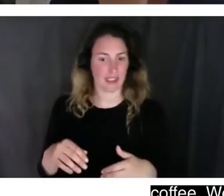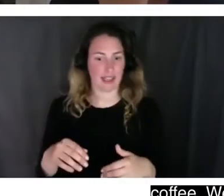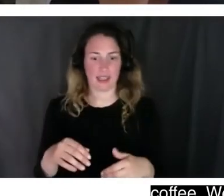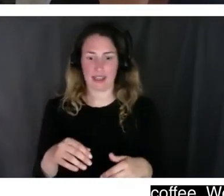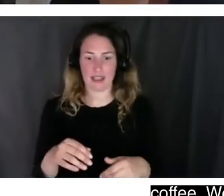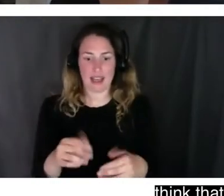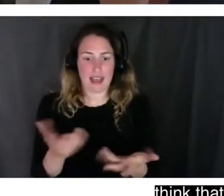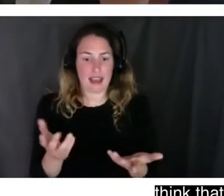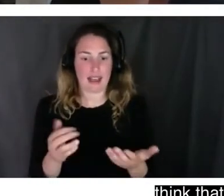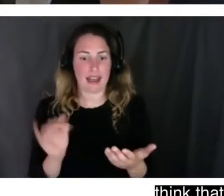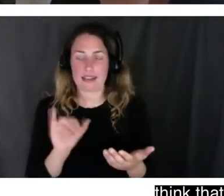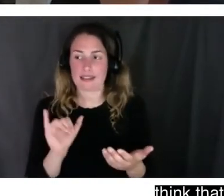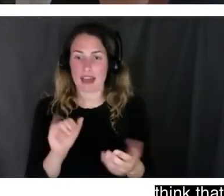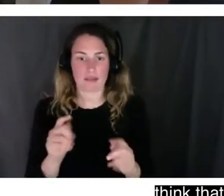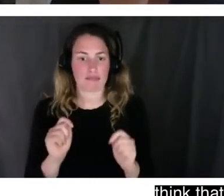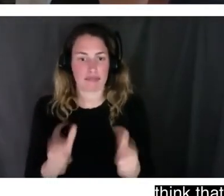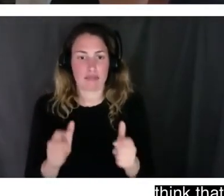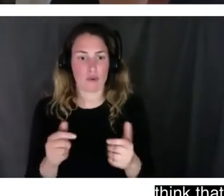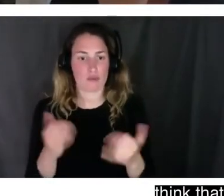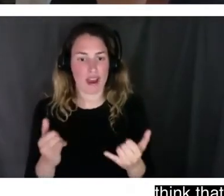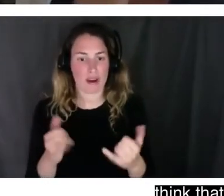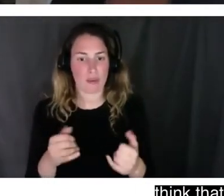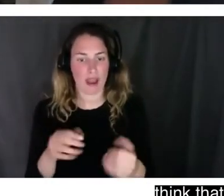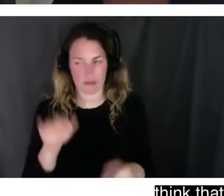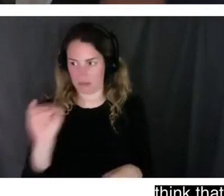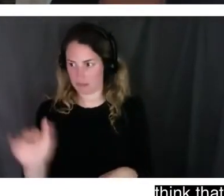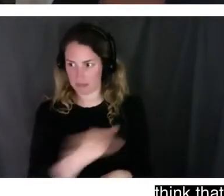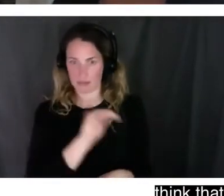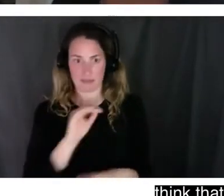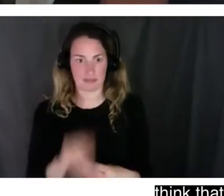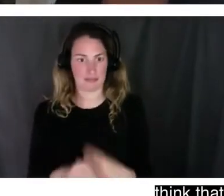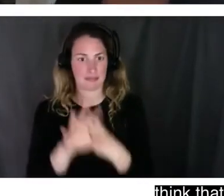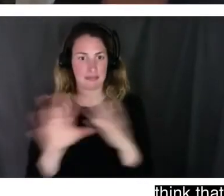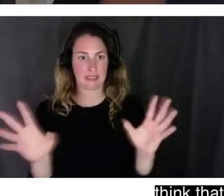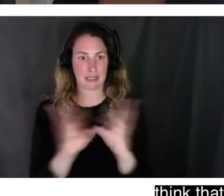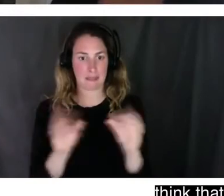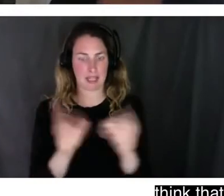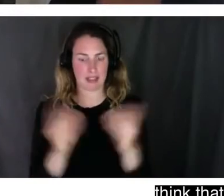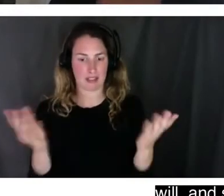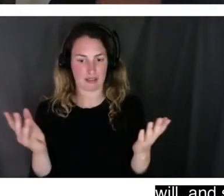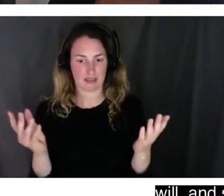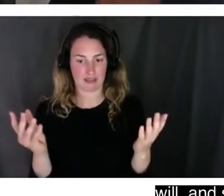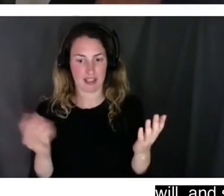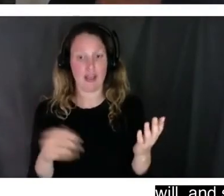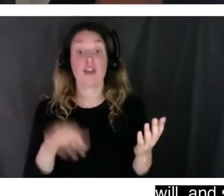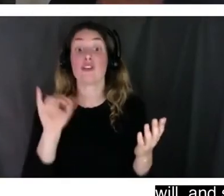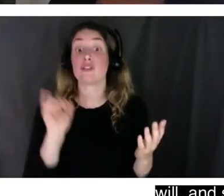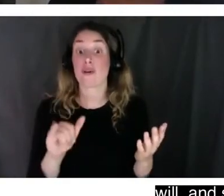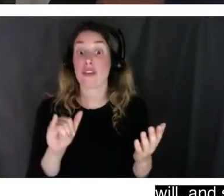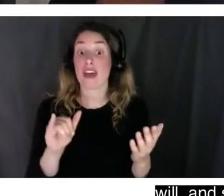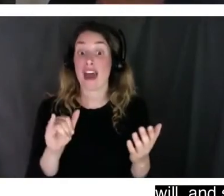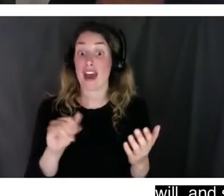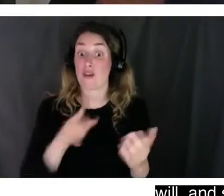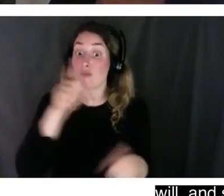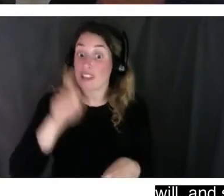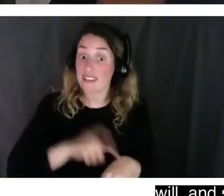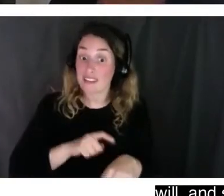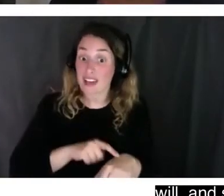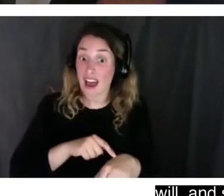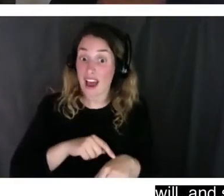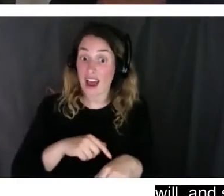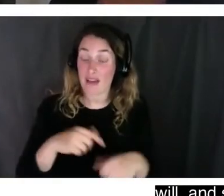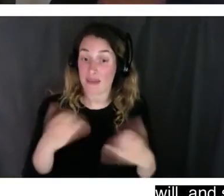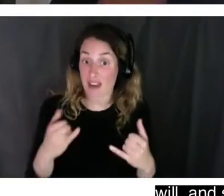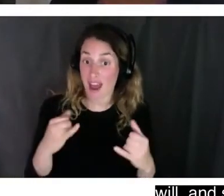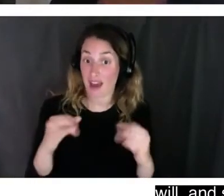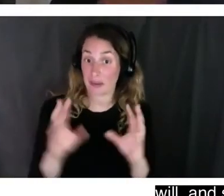virtually. So I think that's created some pressure, if you will, on and